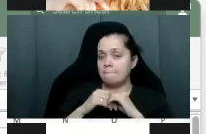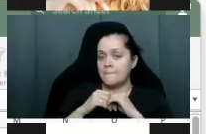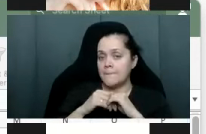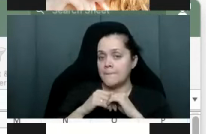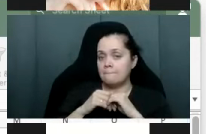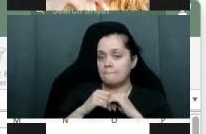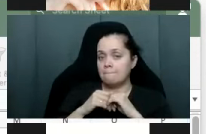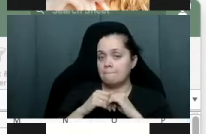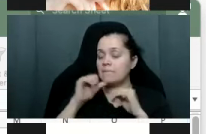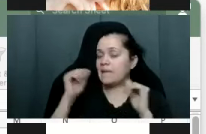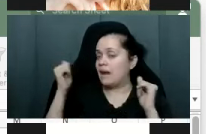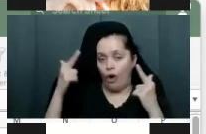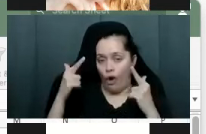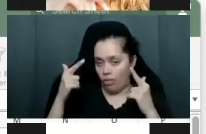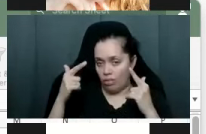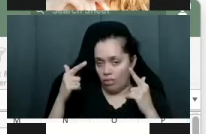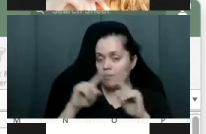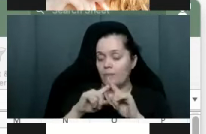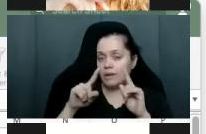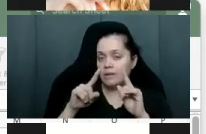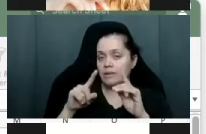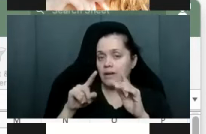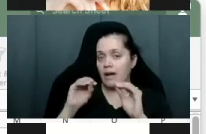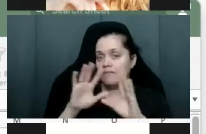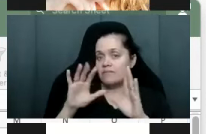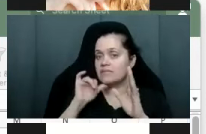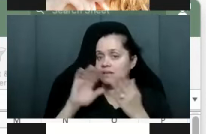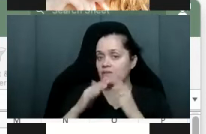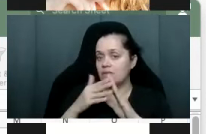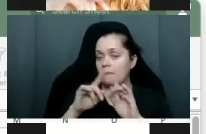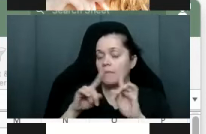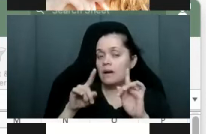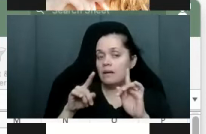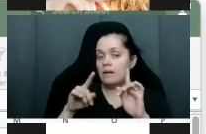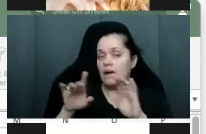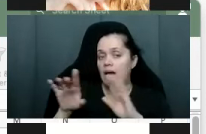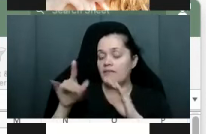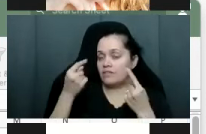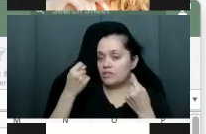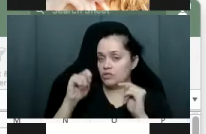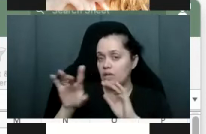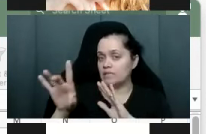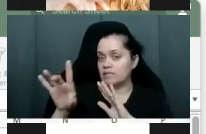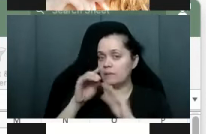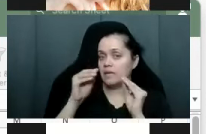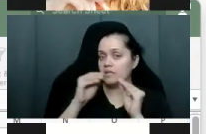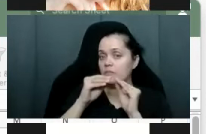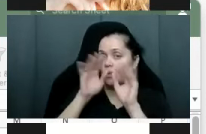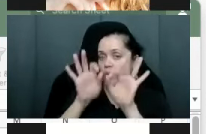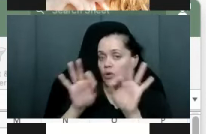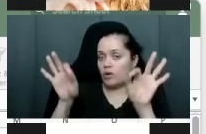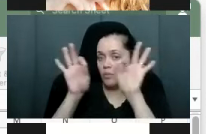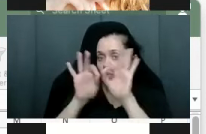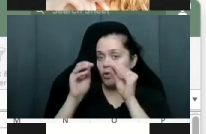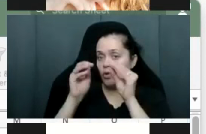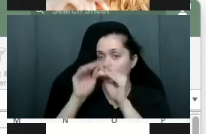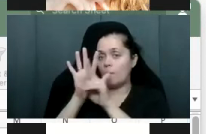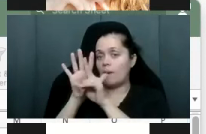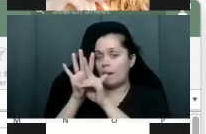It's not every city. Of course, that's not every city, but I've tried to choose the more important ones or the more